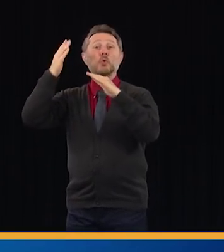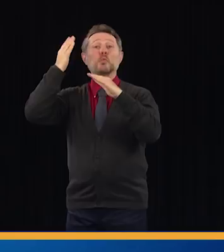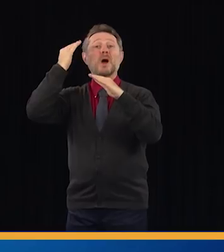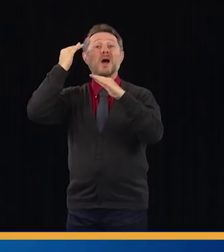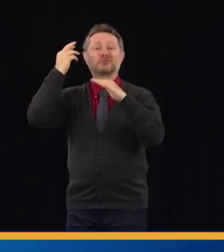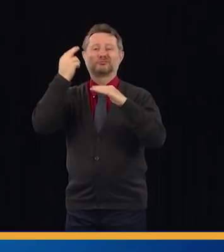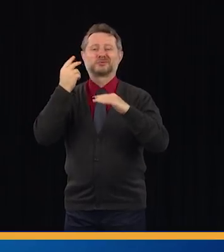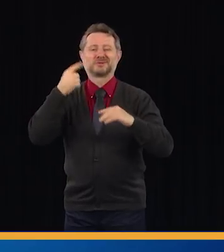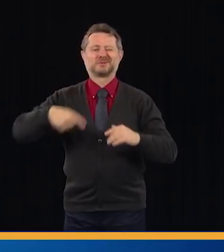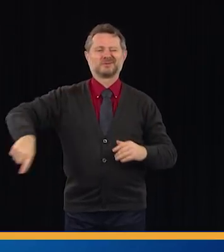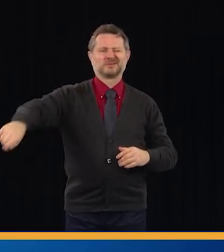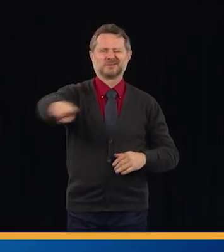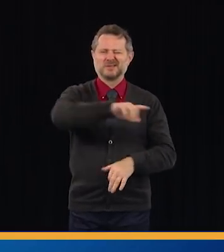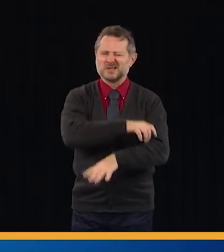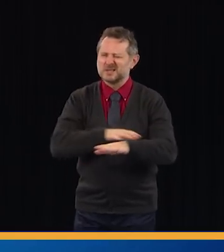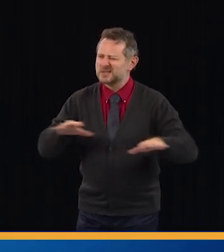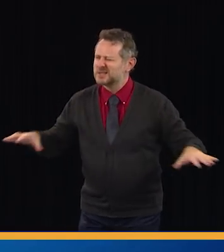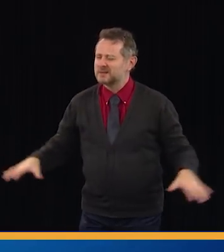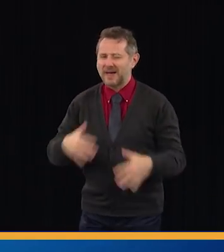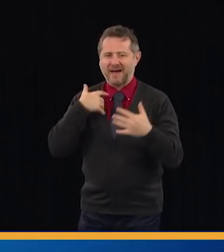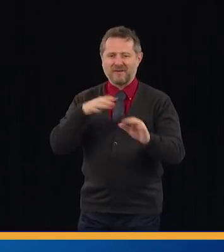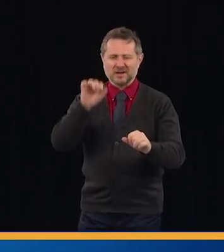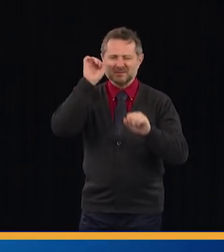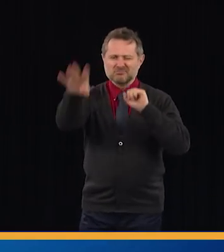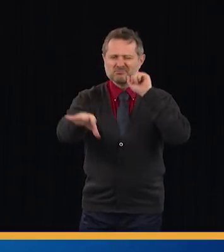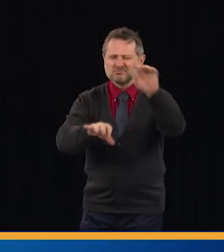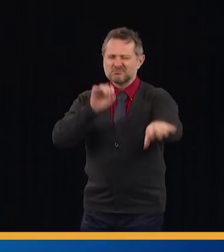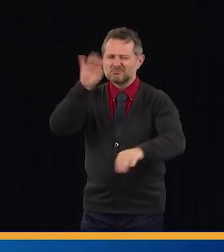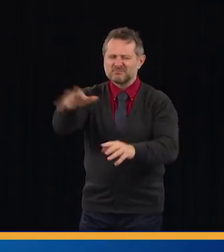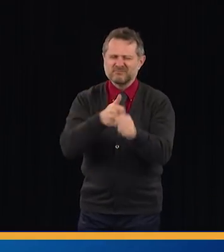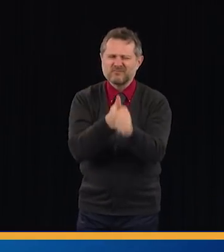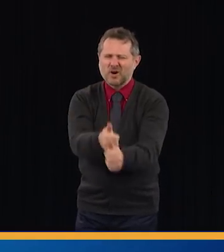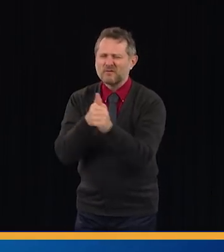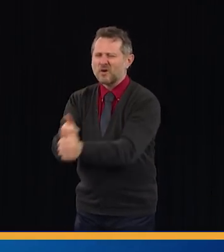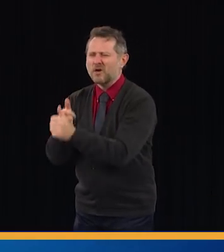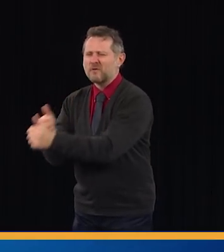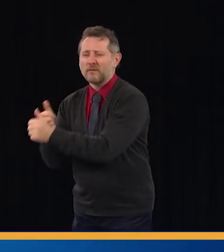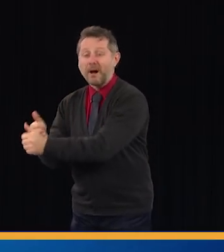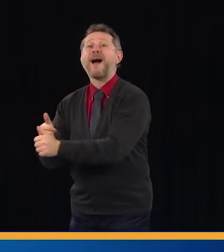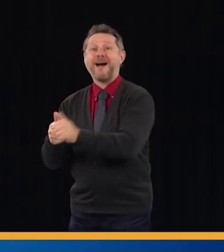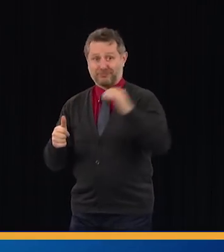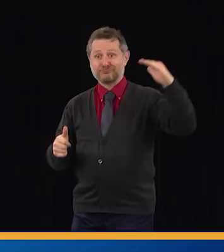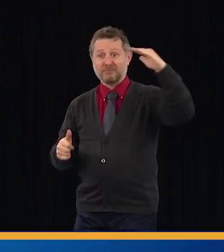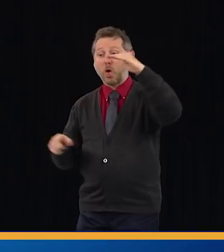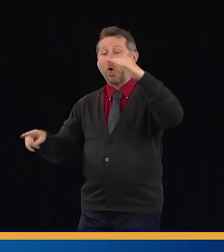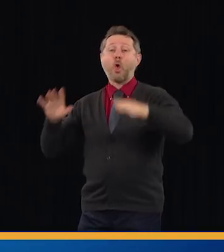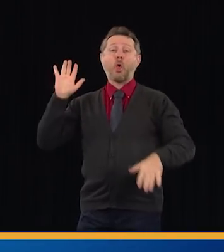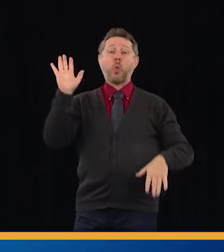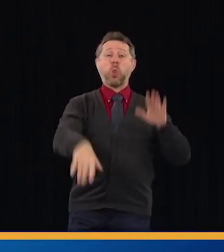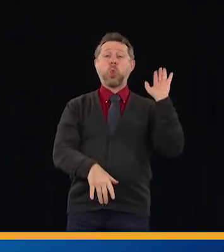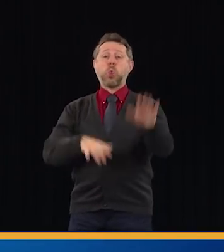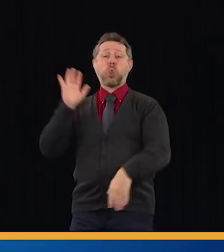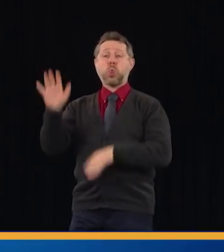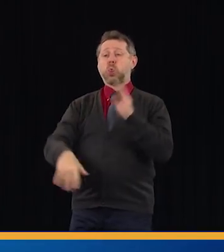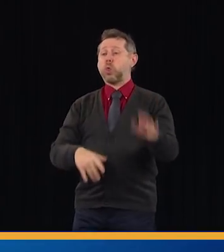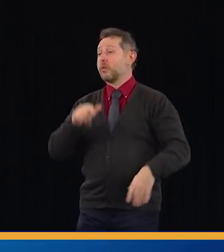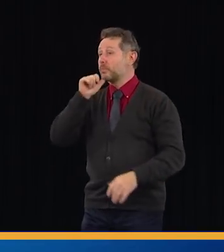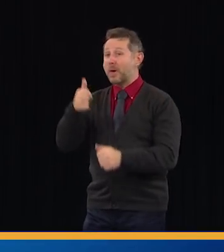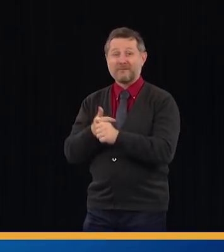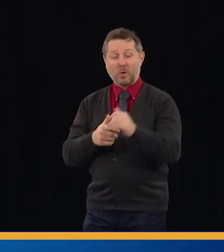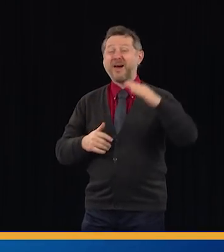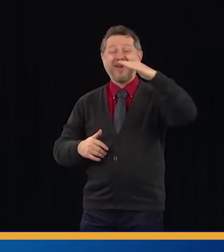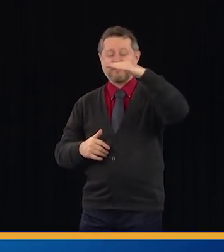by what we are doing. If we stop what we are doing, you will see that curve